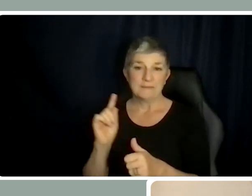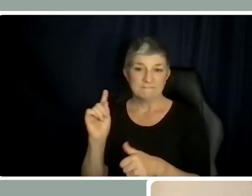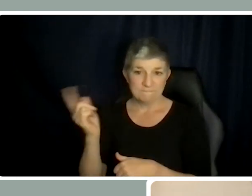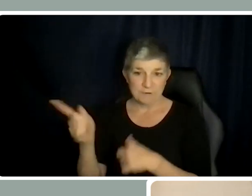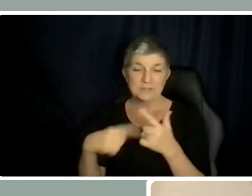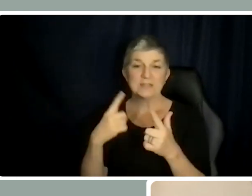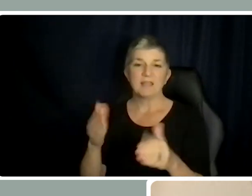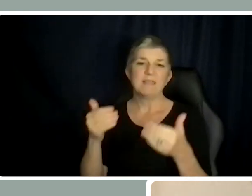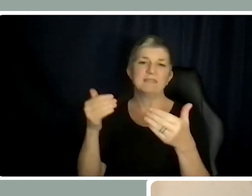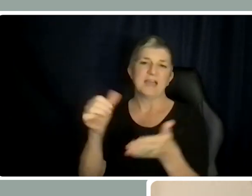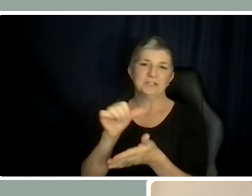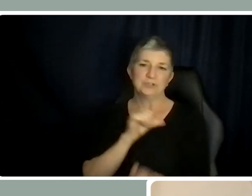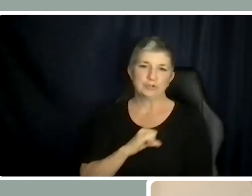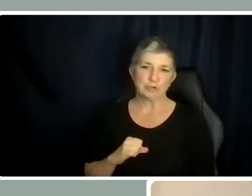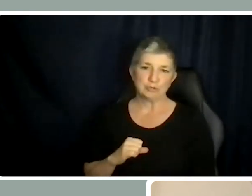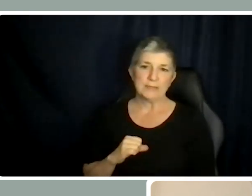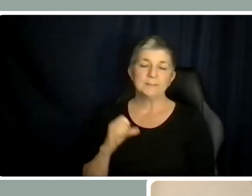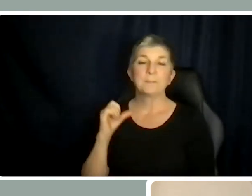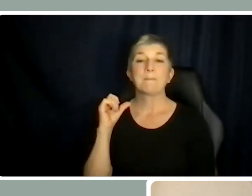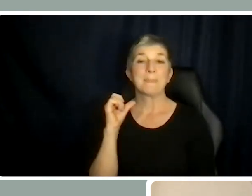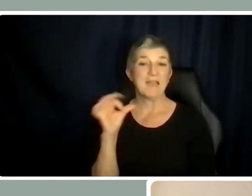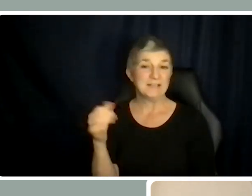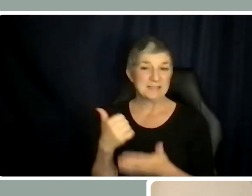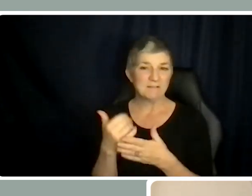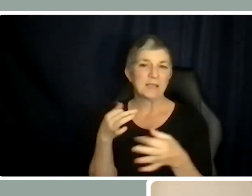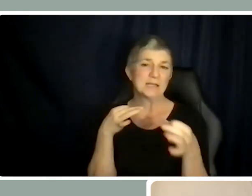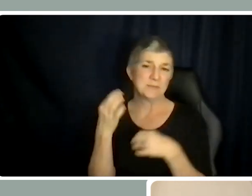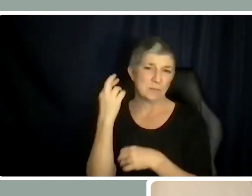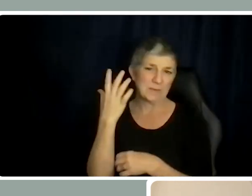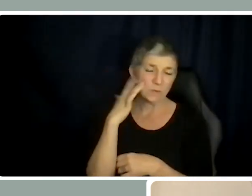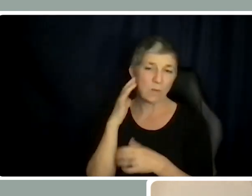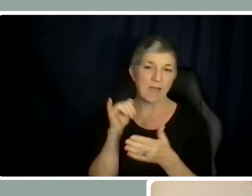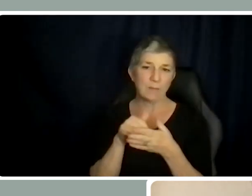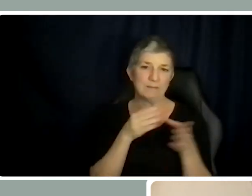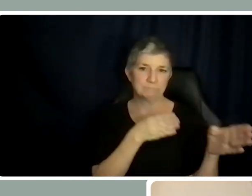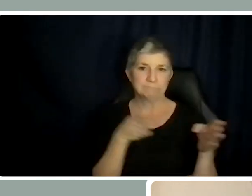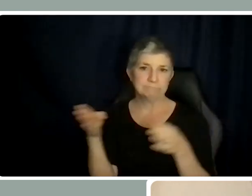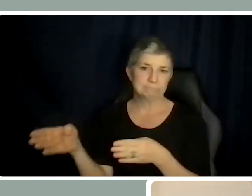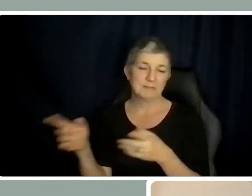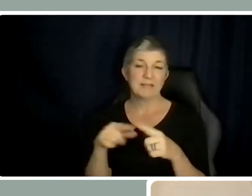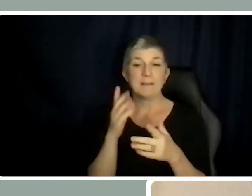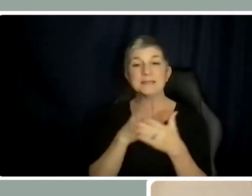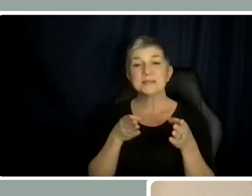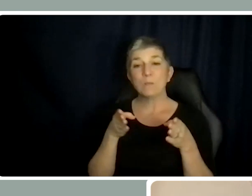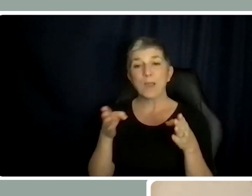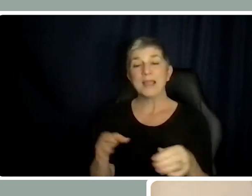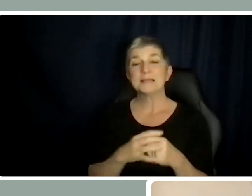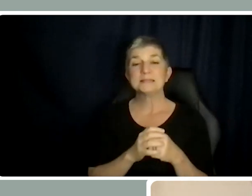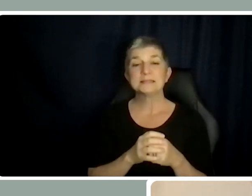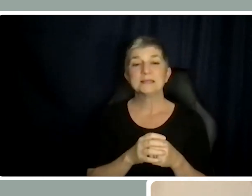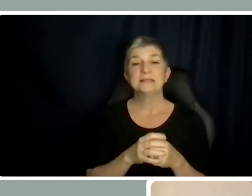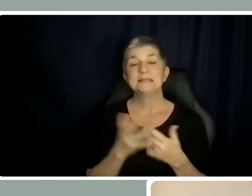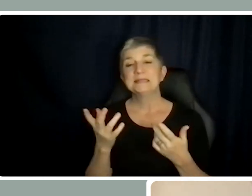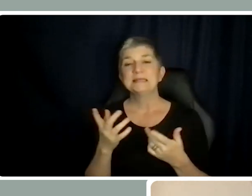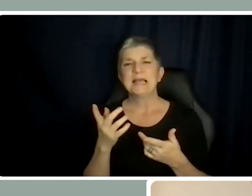to surgery. And if it's helpful, we can go through the reasons why we would do things in that order. But it's in some ways, somewhat